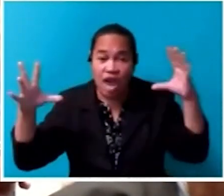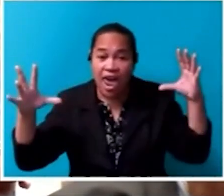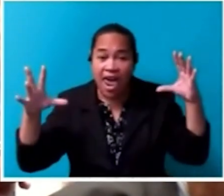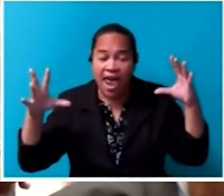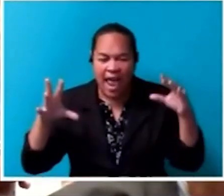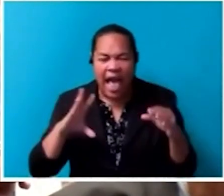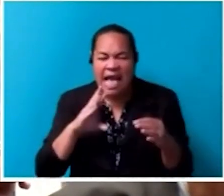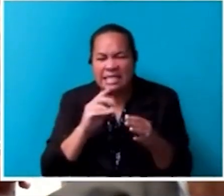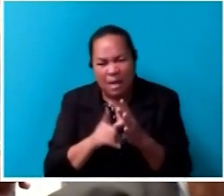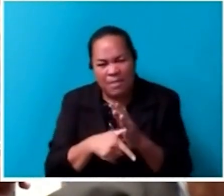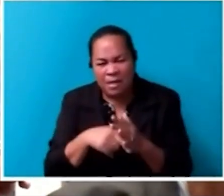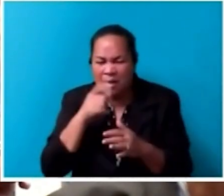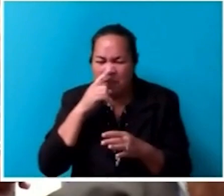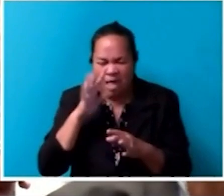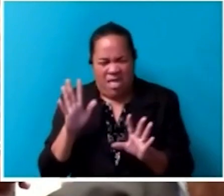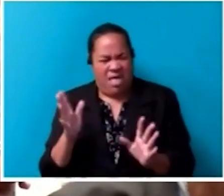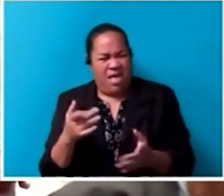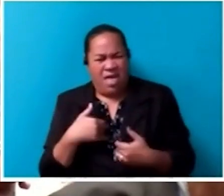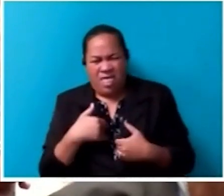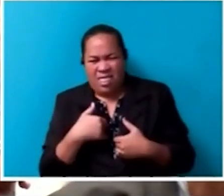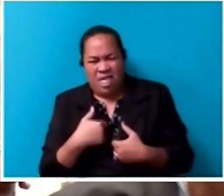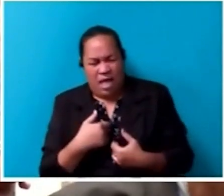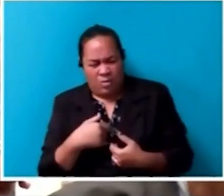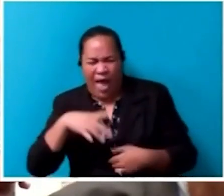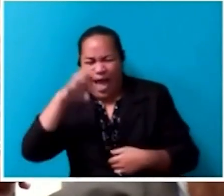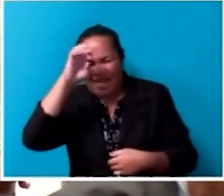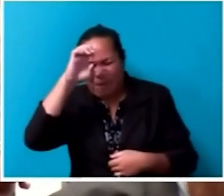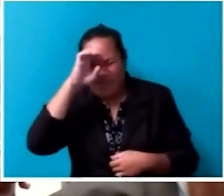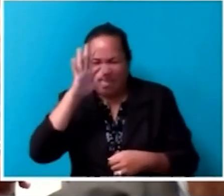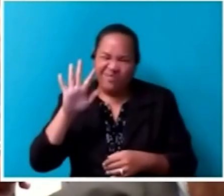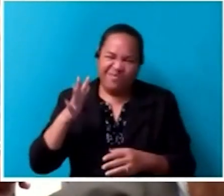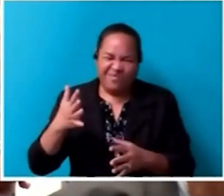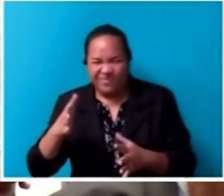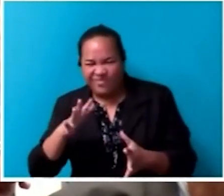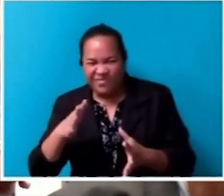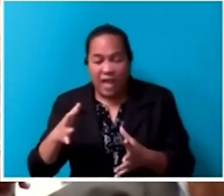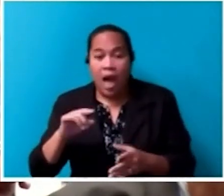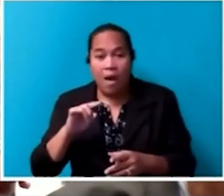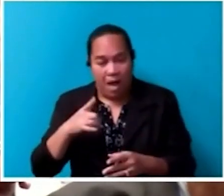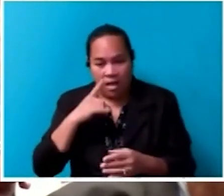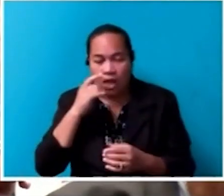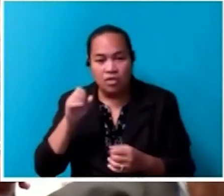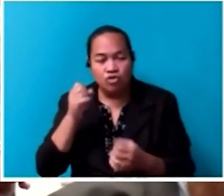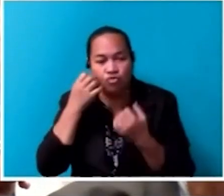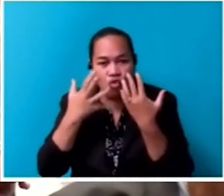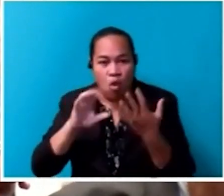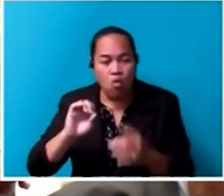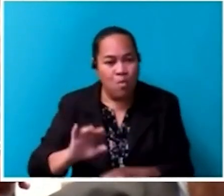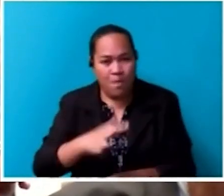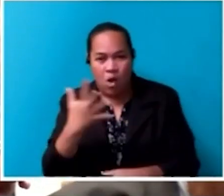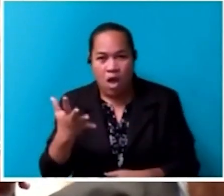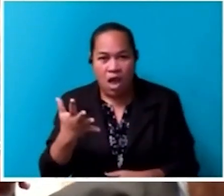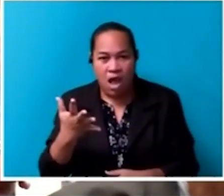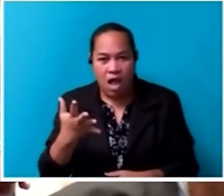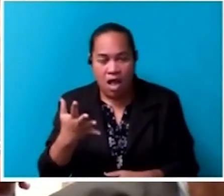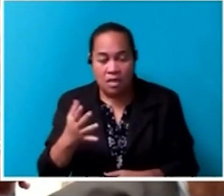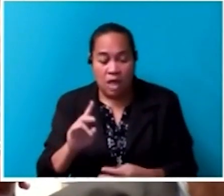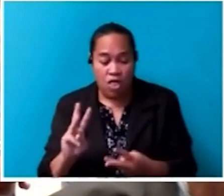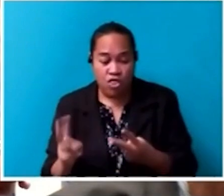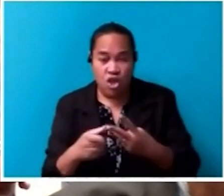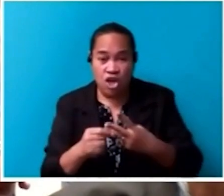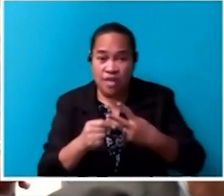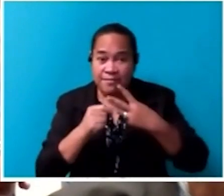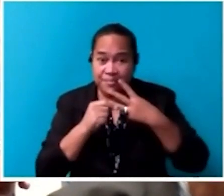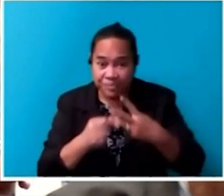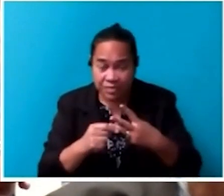it defies our tired expectations, can yield miraculous results. And thirdly,